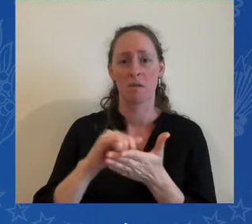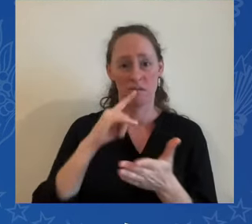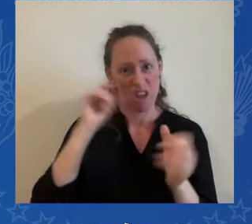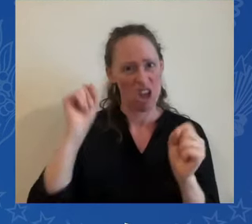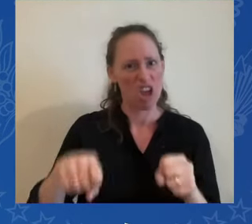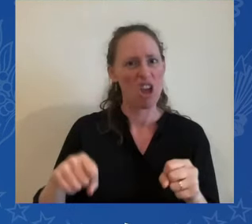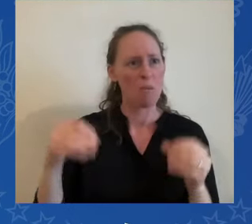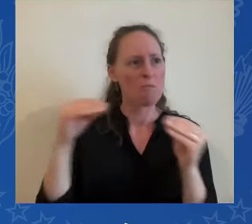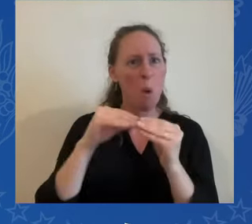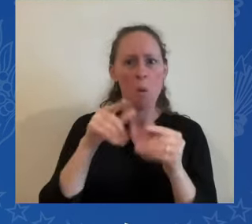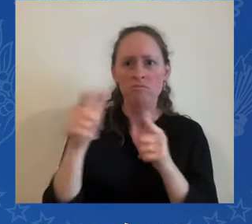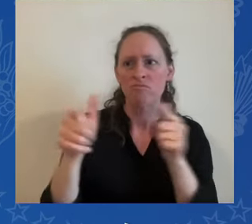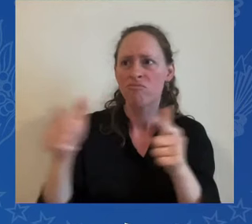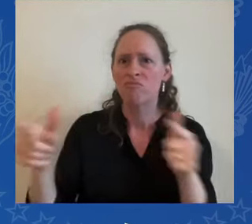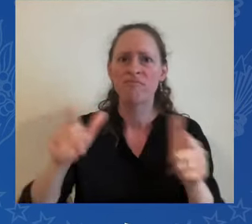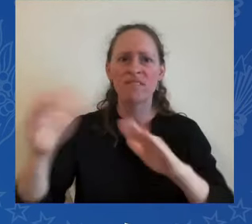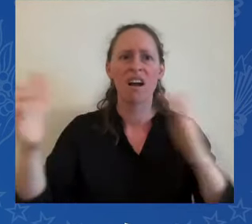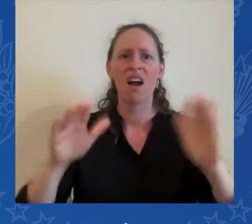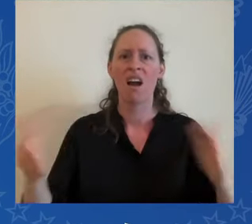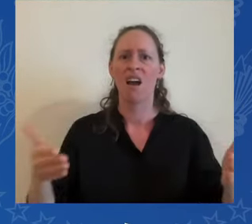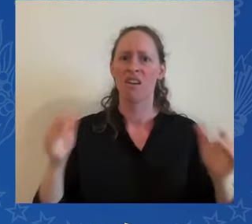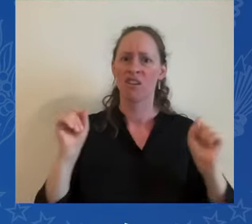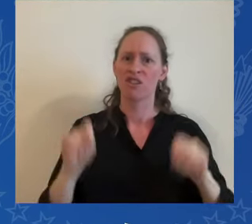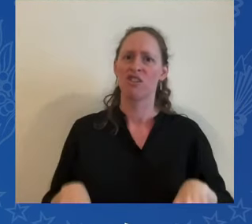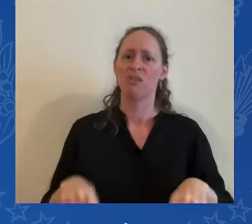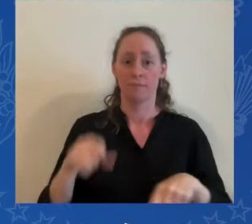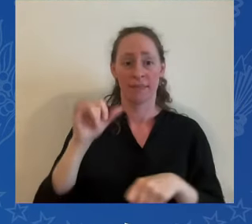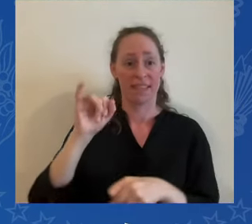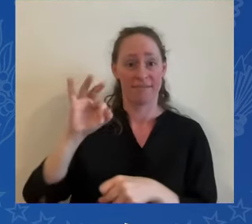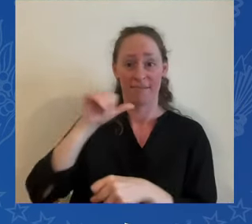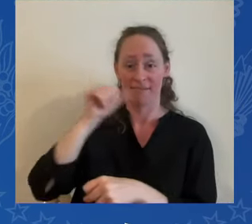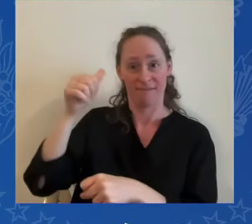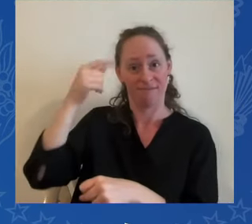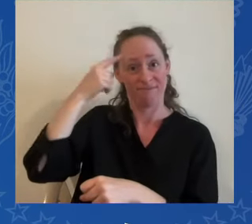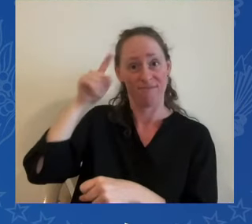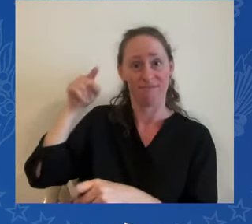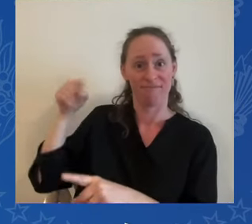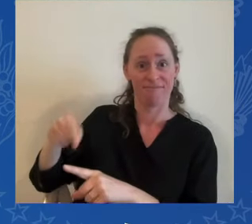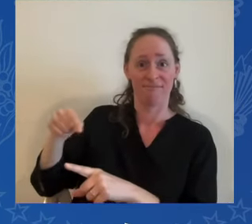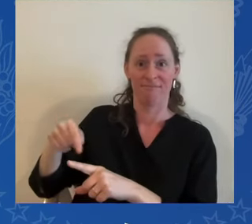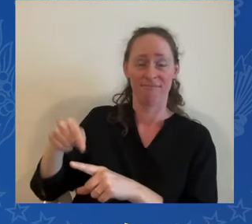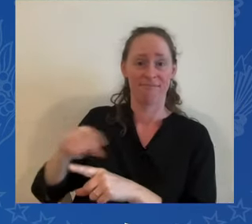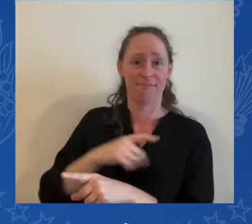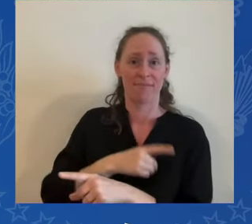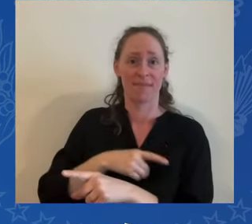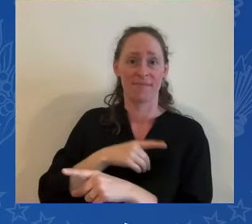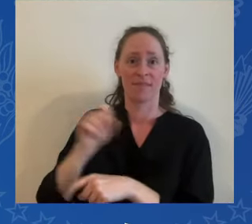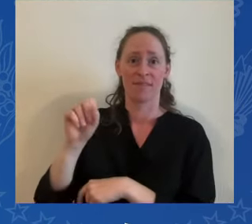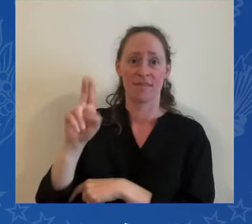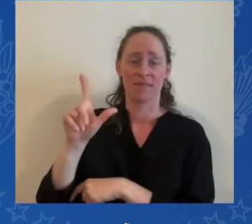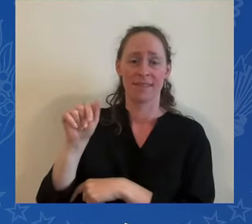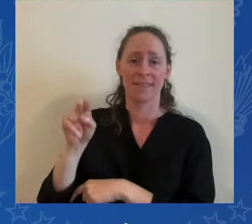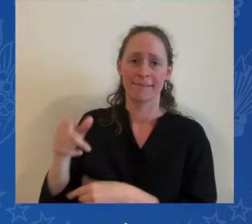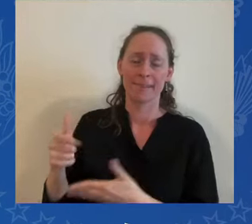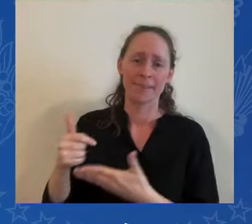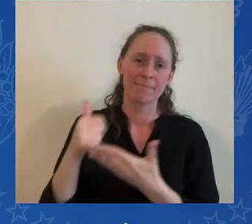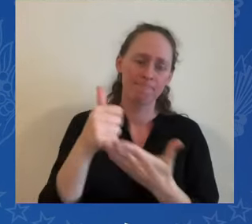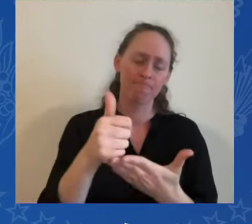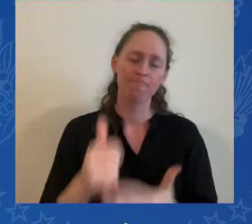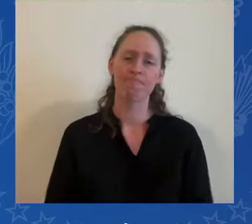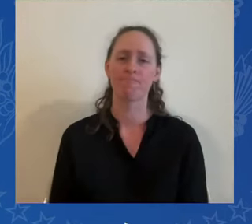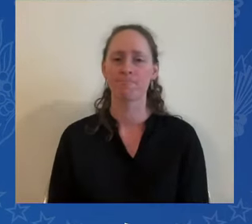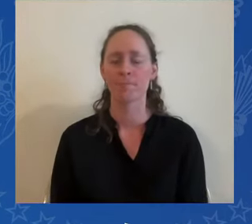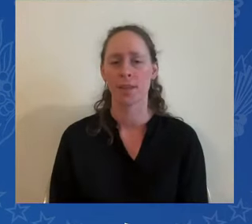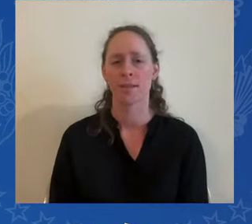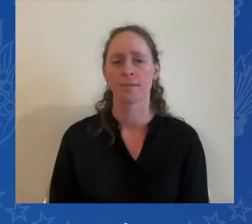the detective shortly after that, and I knew his relatives were going to be around. And he relives that